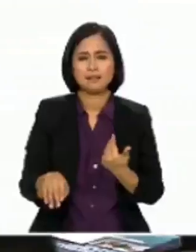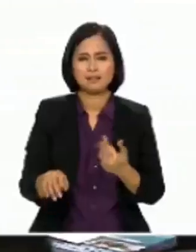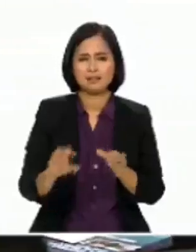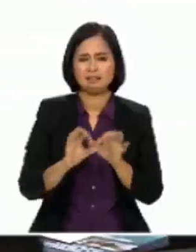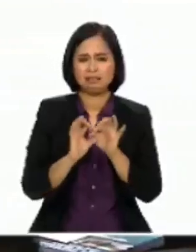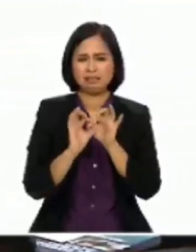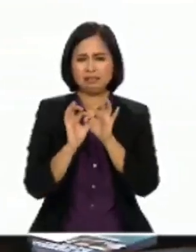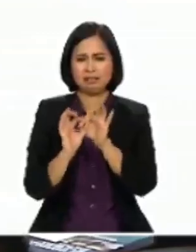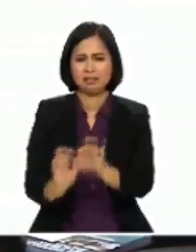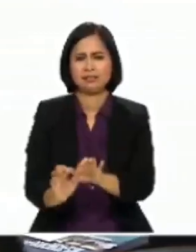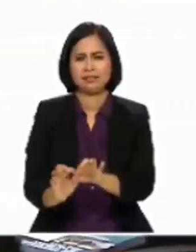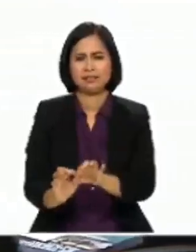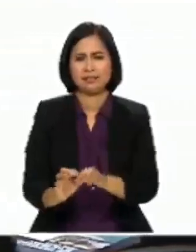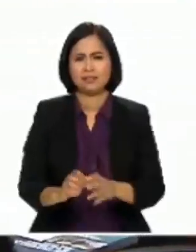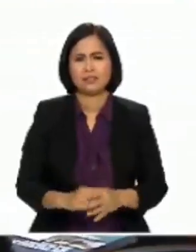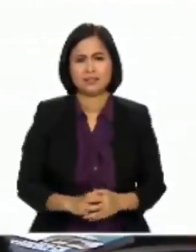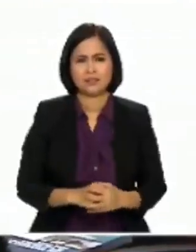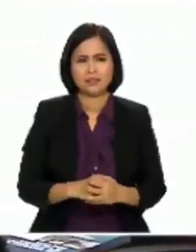you were